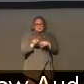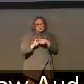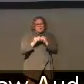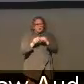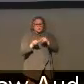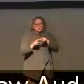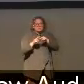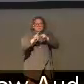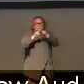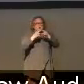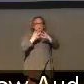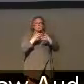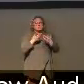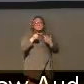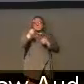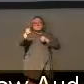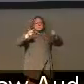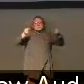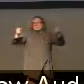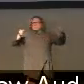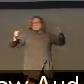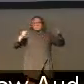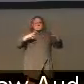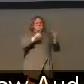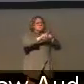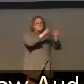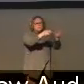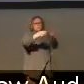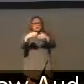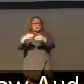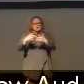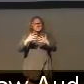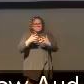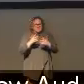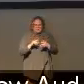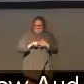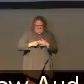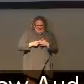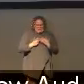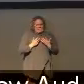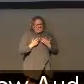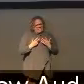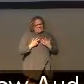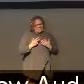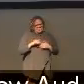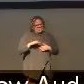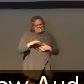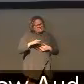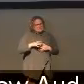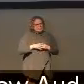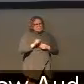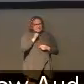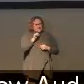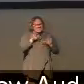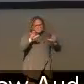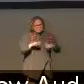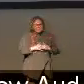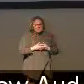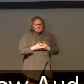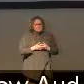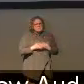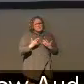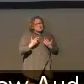rooms across the hospital was not working. It was not efficient. It risked exposing people in different units to